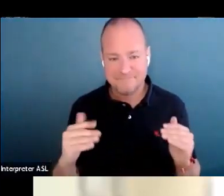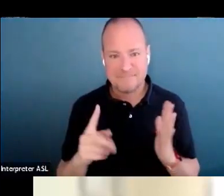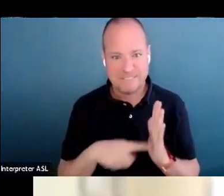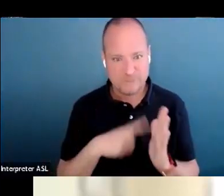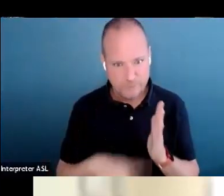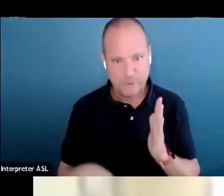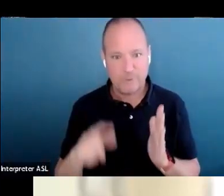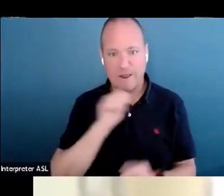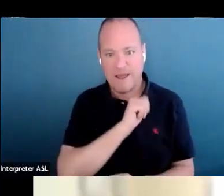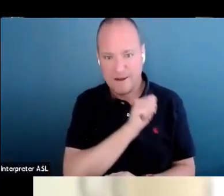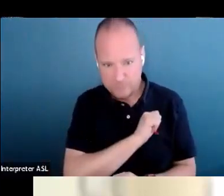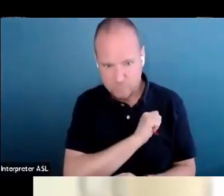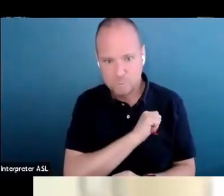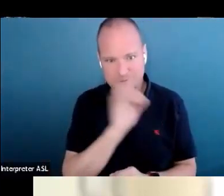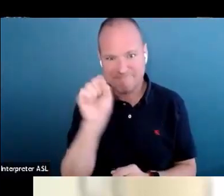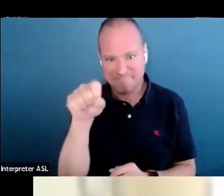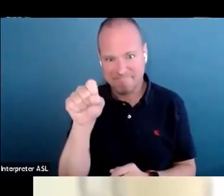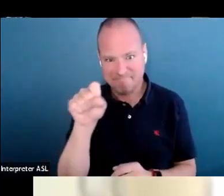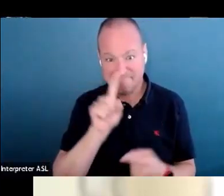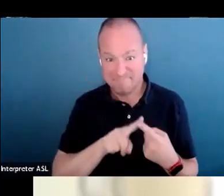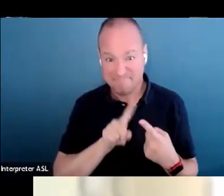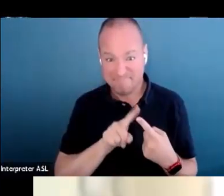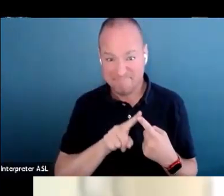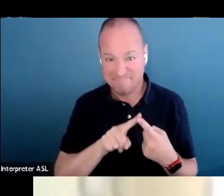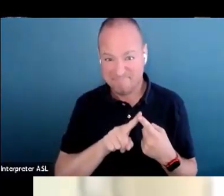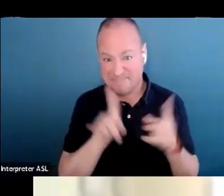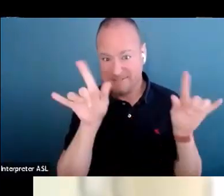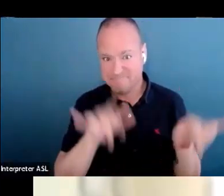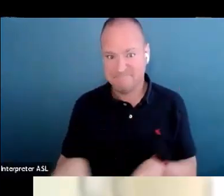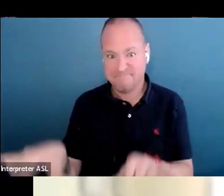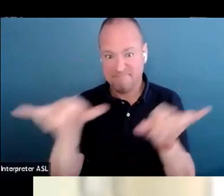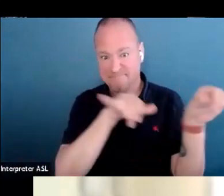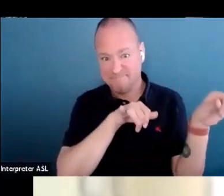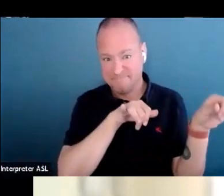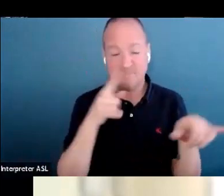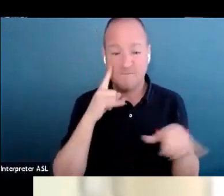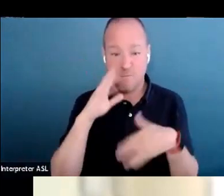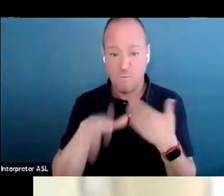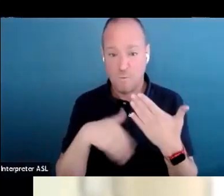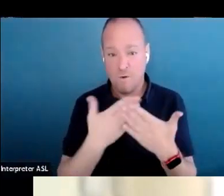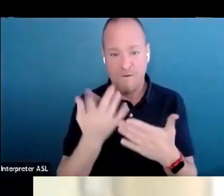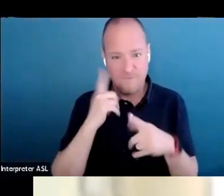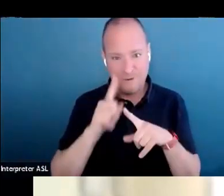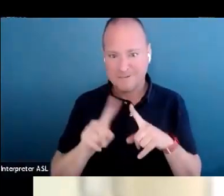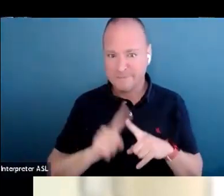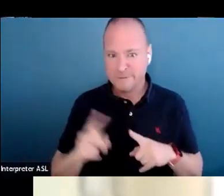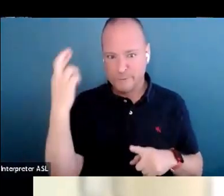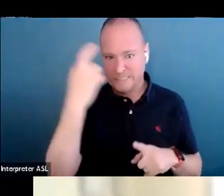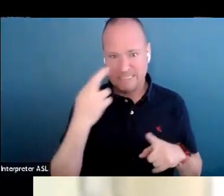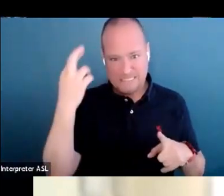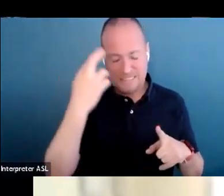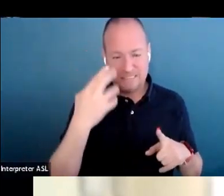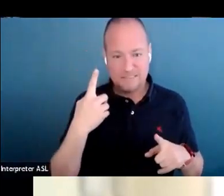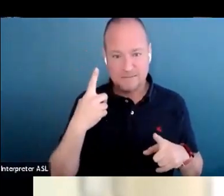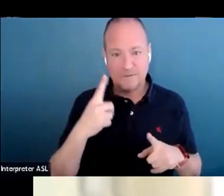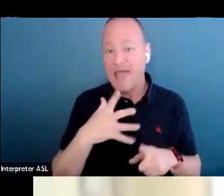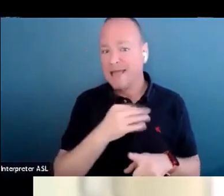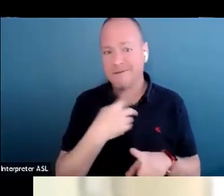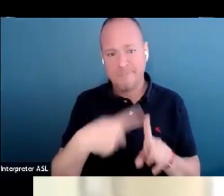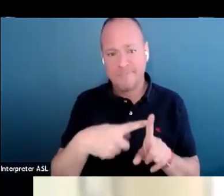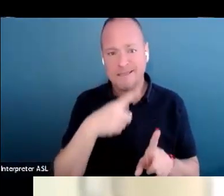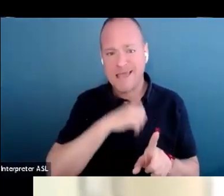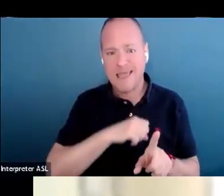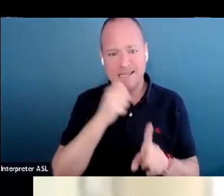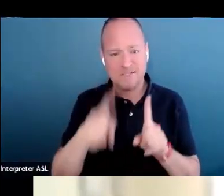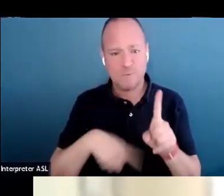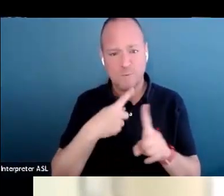discriminatory attitudes and everything. So that is universal across reasons for an age of onset